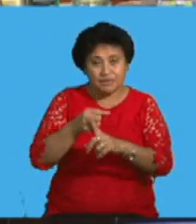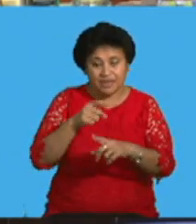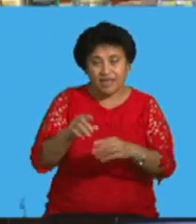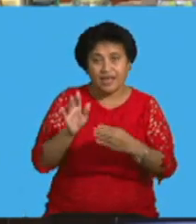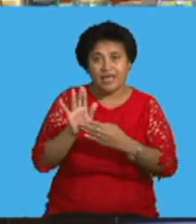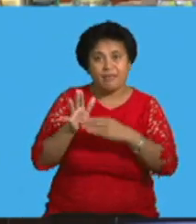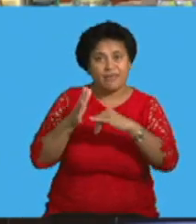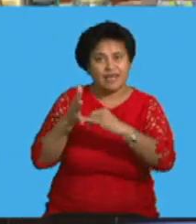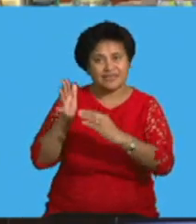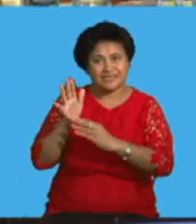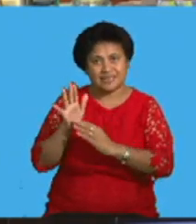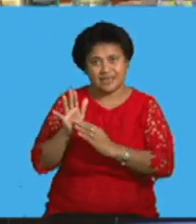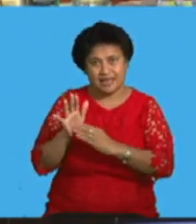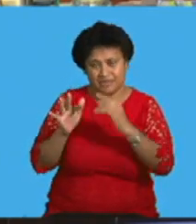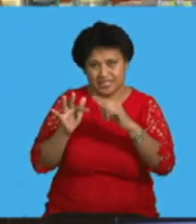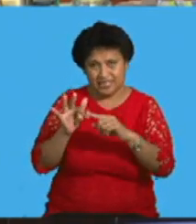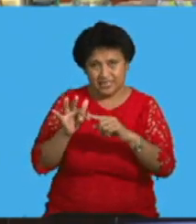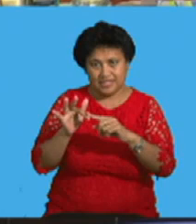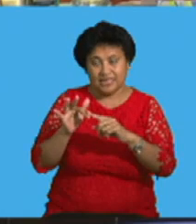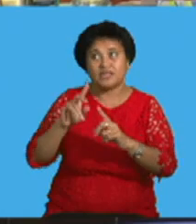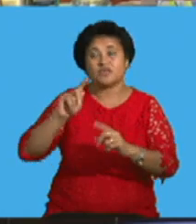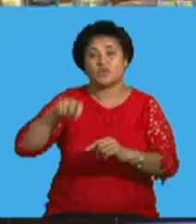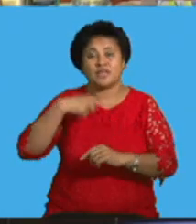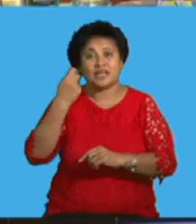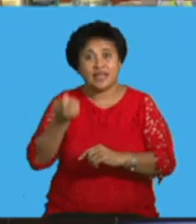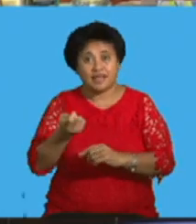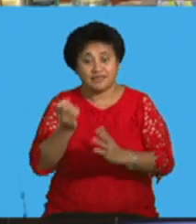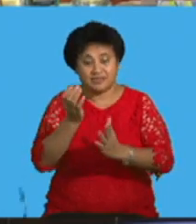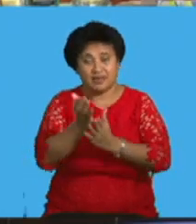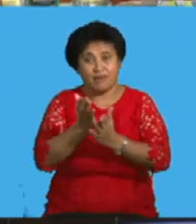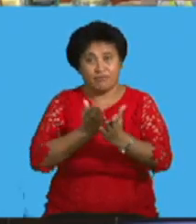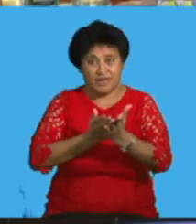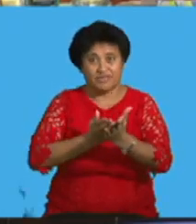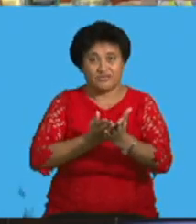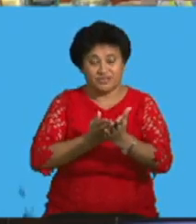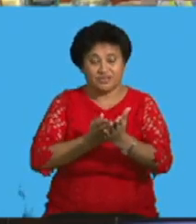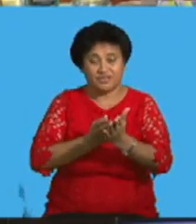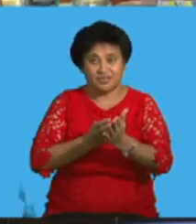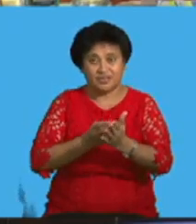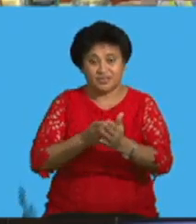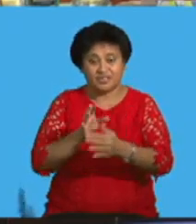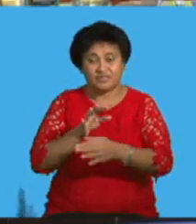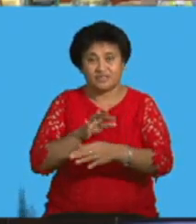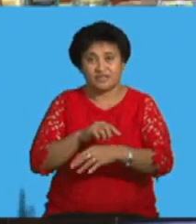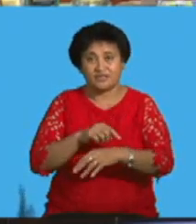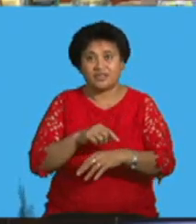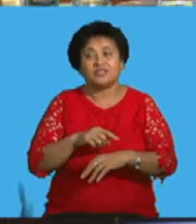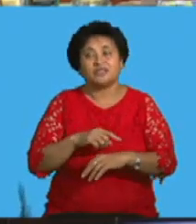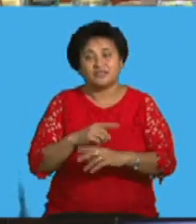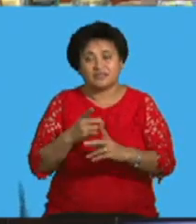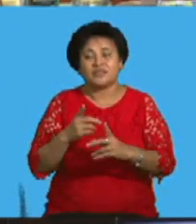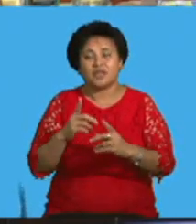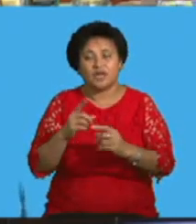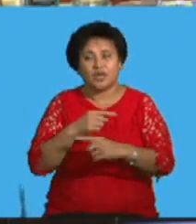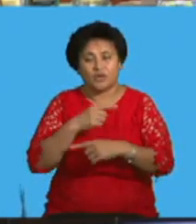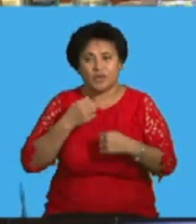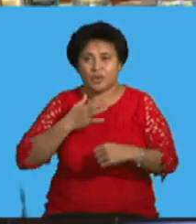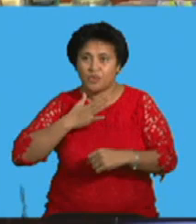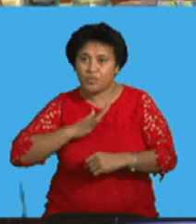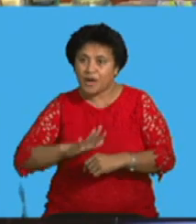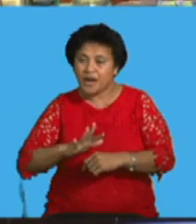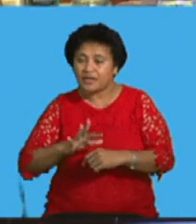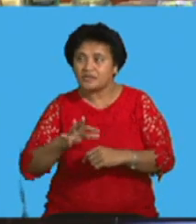initiative. In the next budgetary period, the Ministry will request funds for targeted